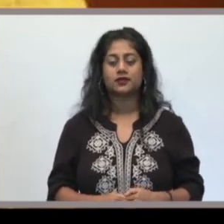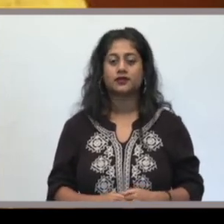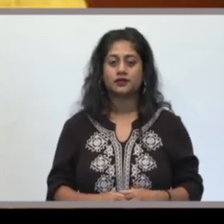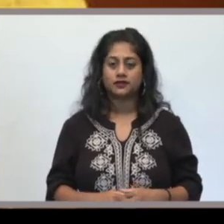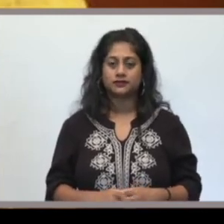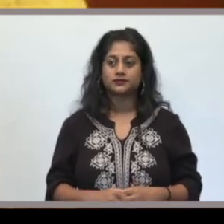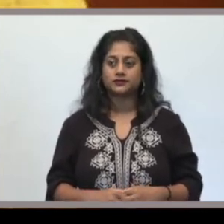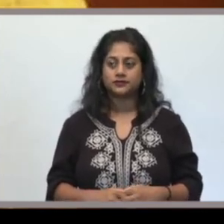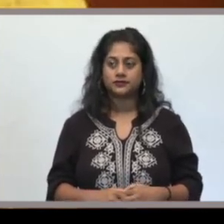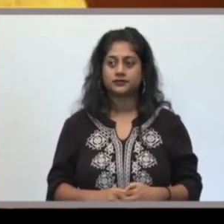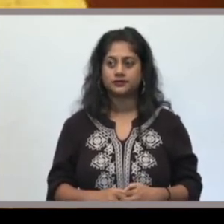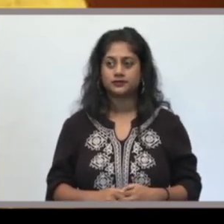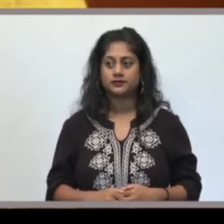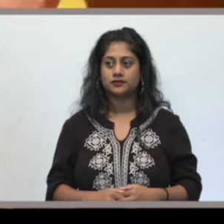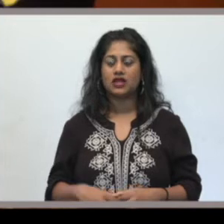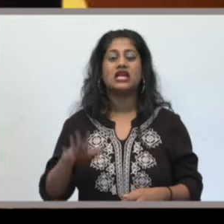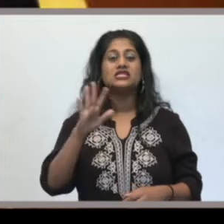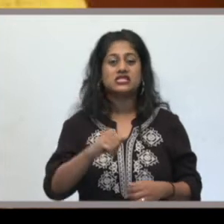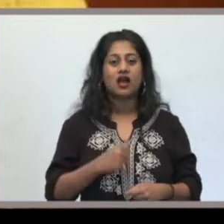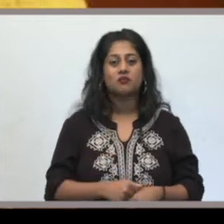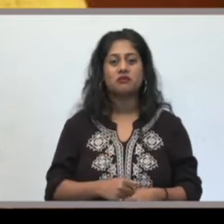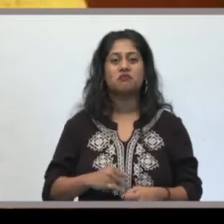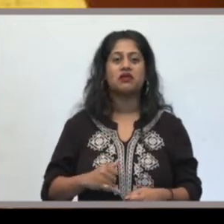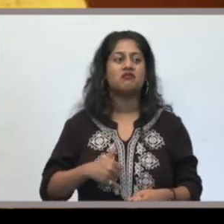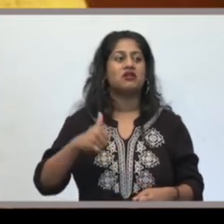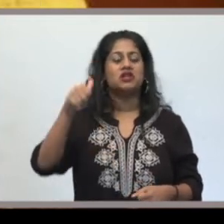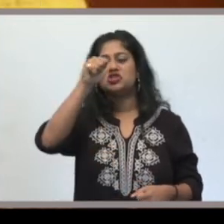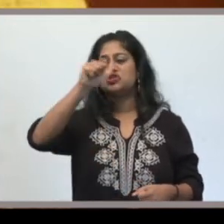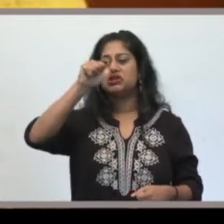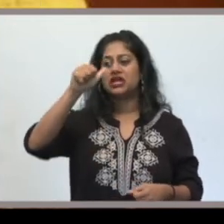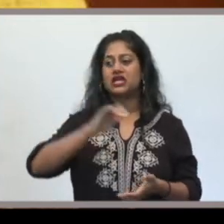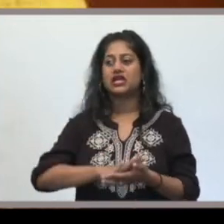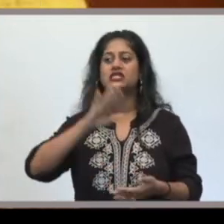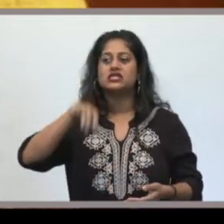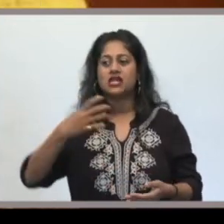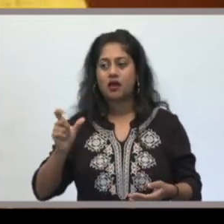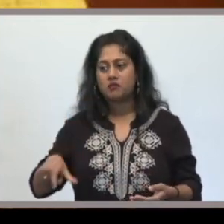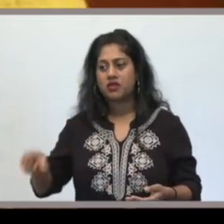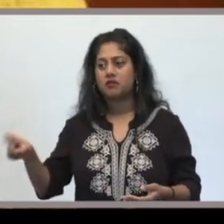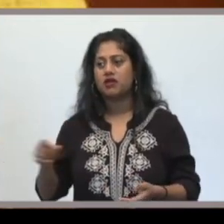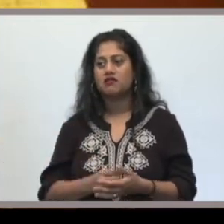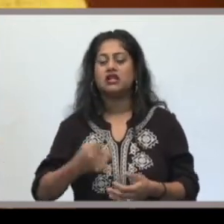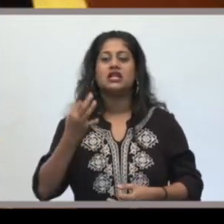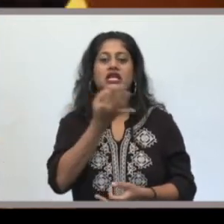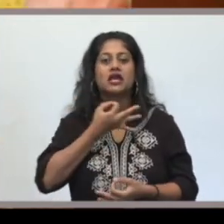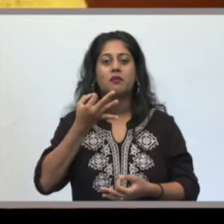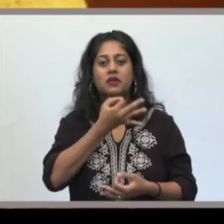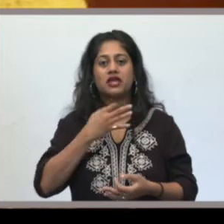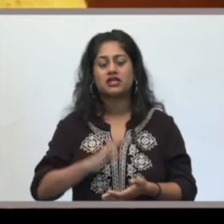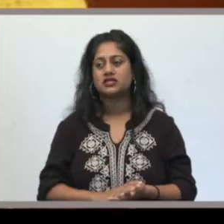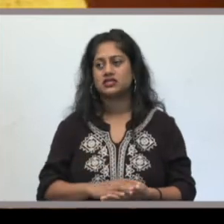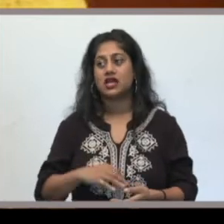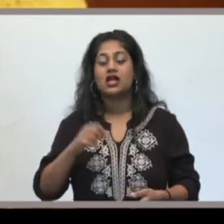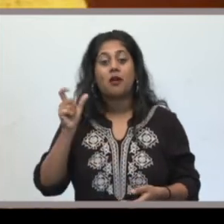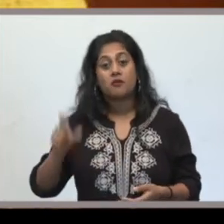will get drunk, some will have affairs, get in and out of bed with different people. Some people watch